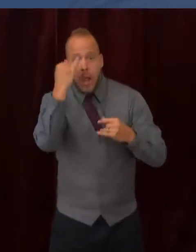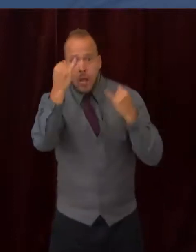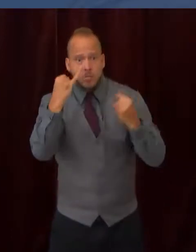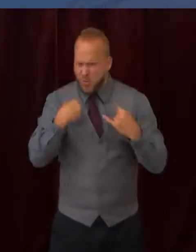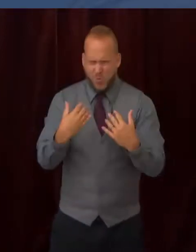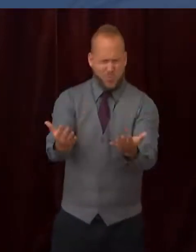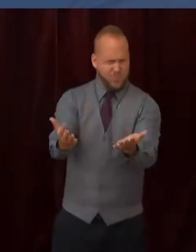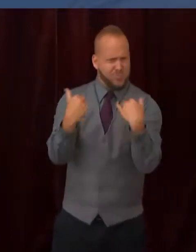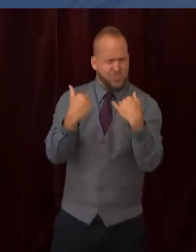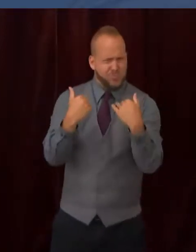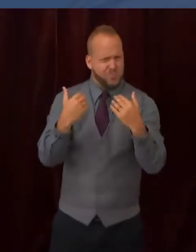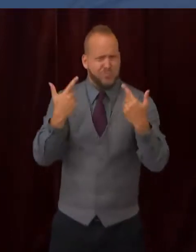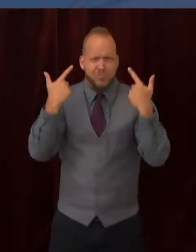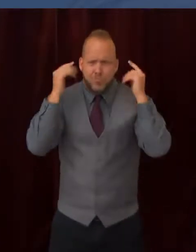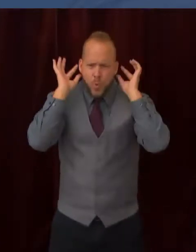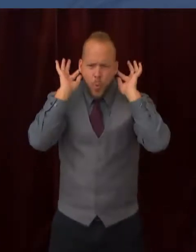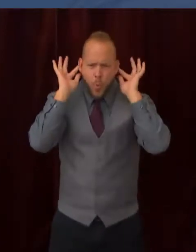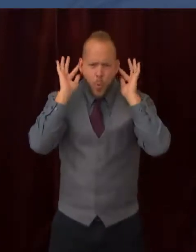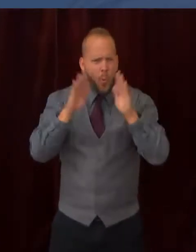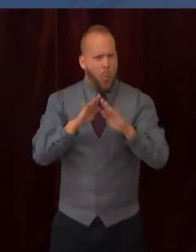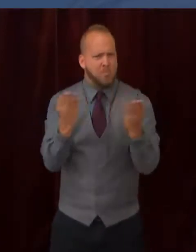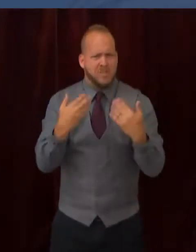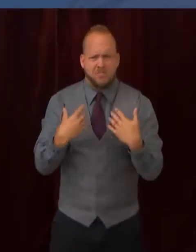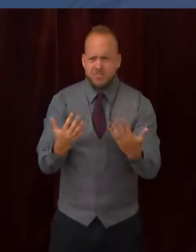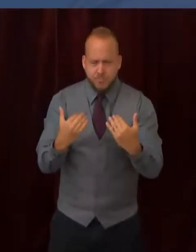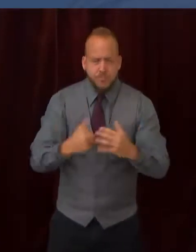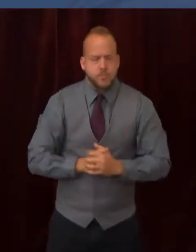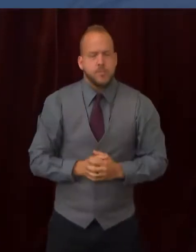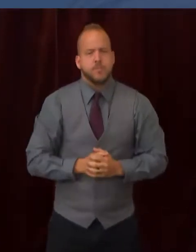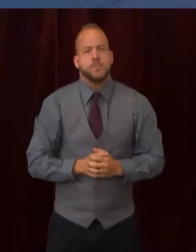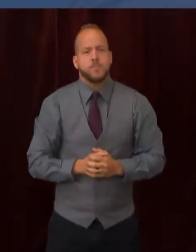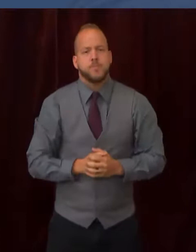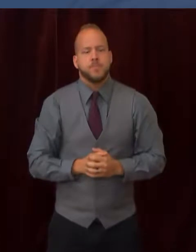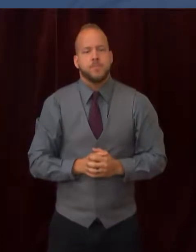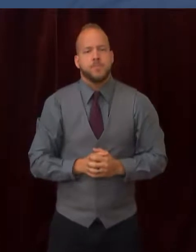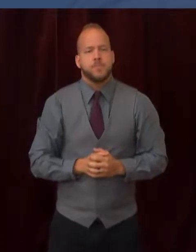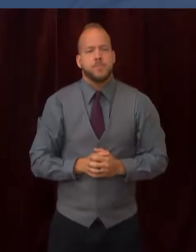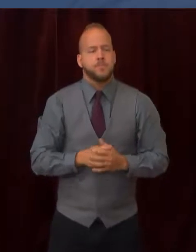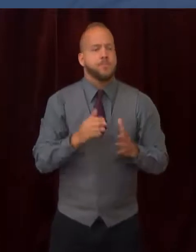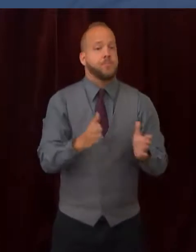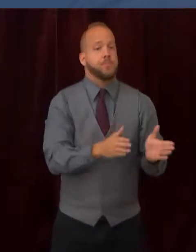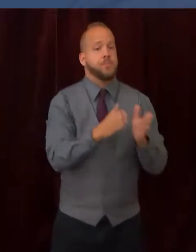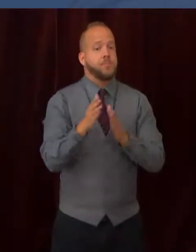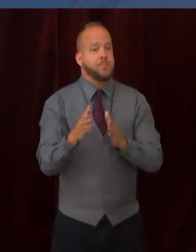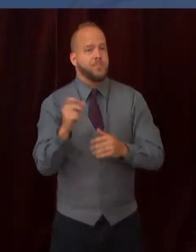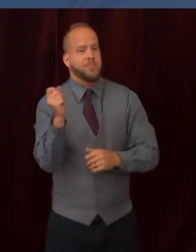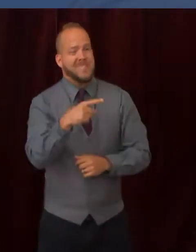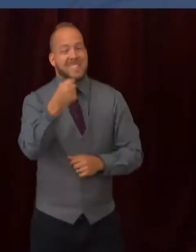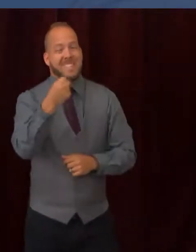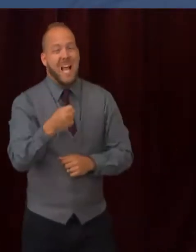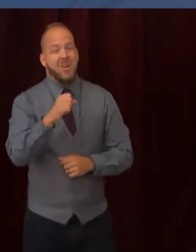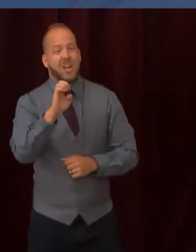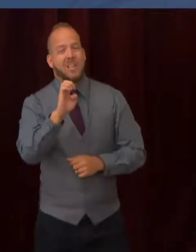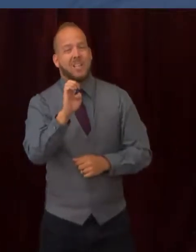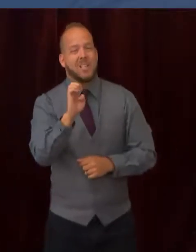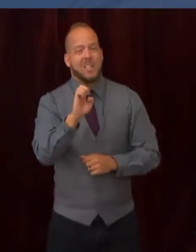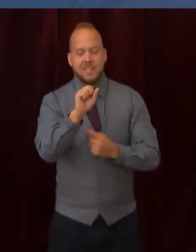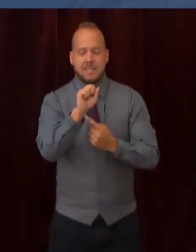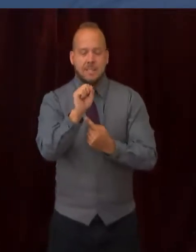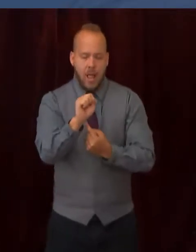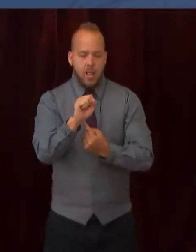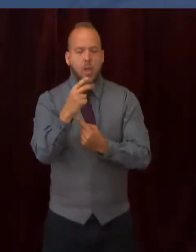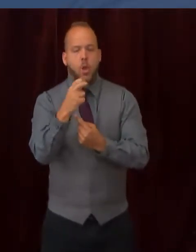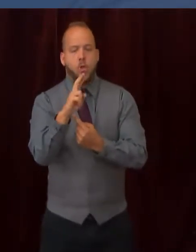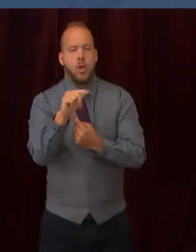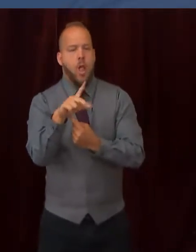from Carolyn with the South Seattle Emerald. Hi, yes. I wanted to